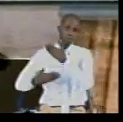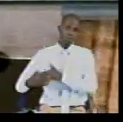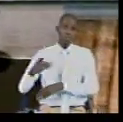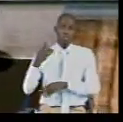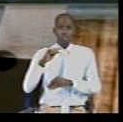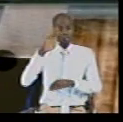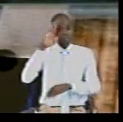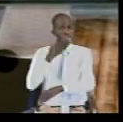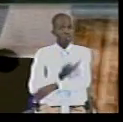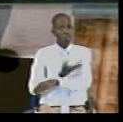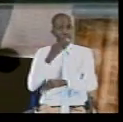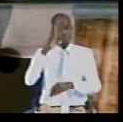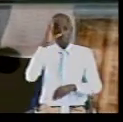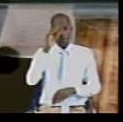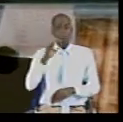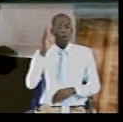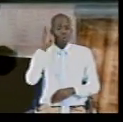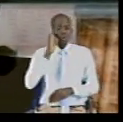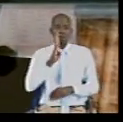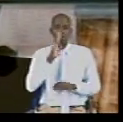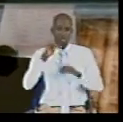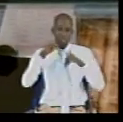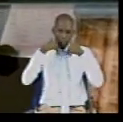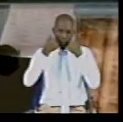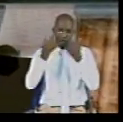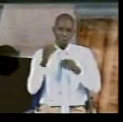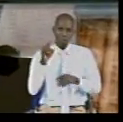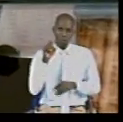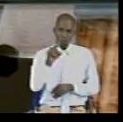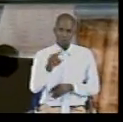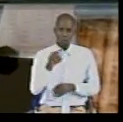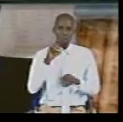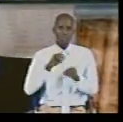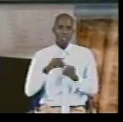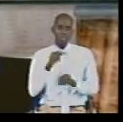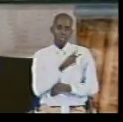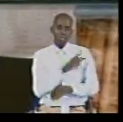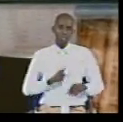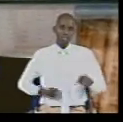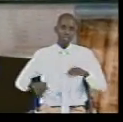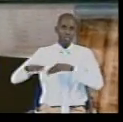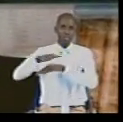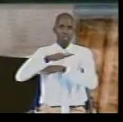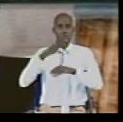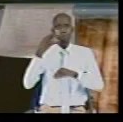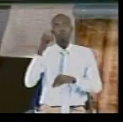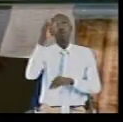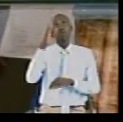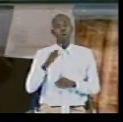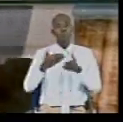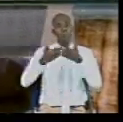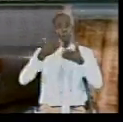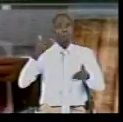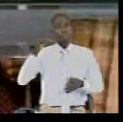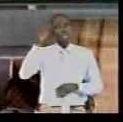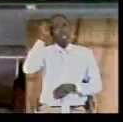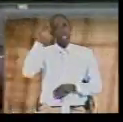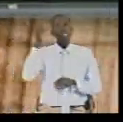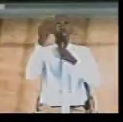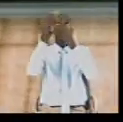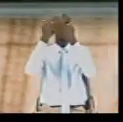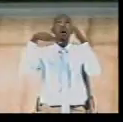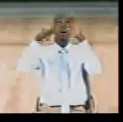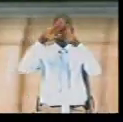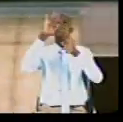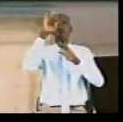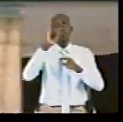be ashamed of him in the kingdom of God before his heavenly Father. I